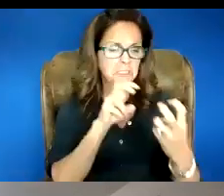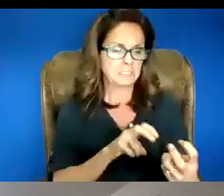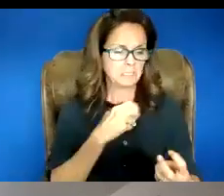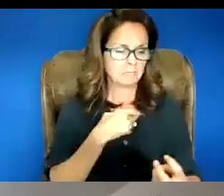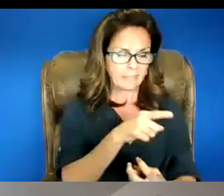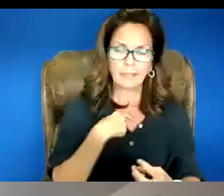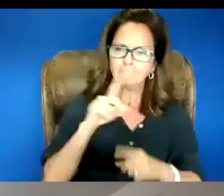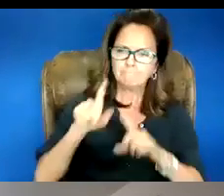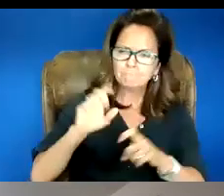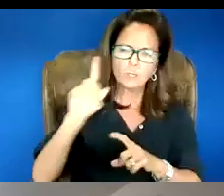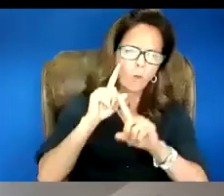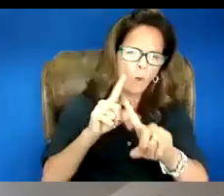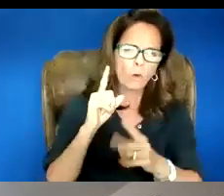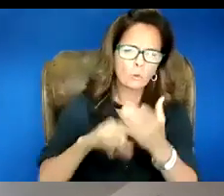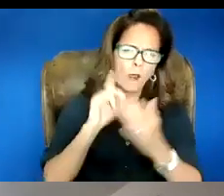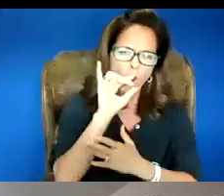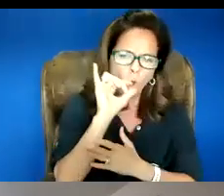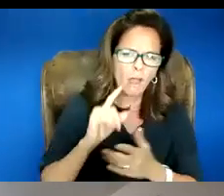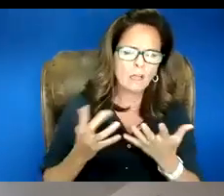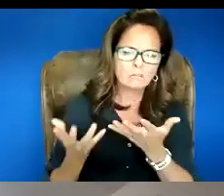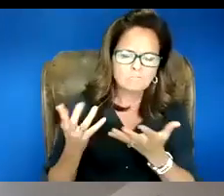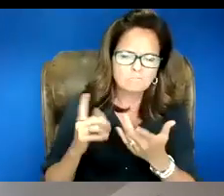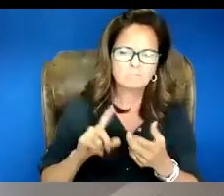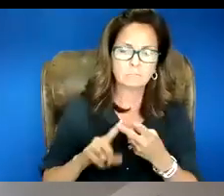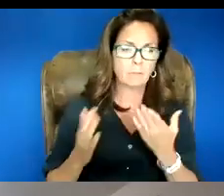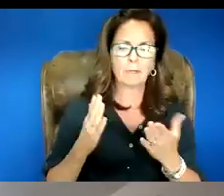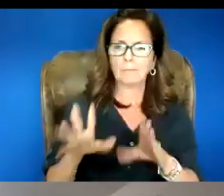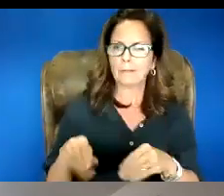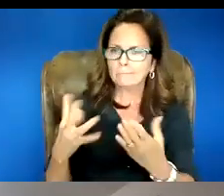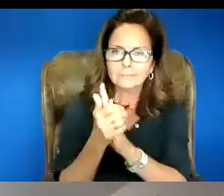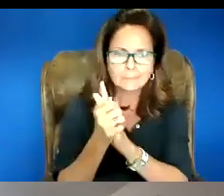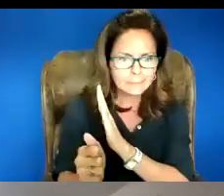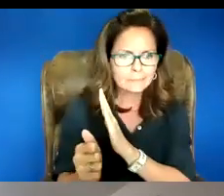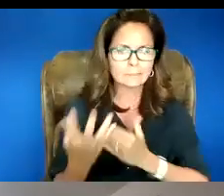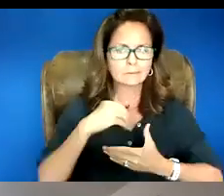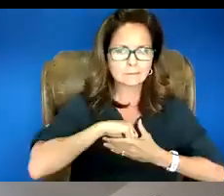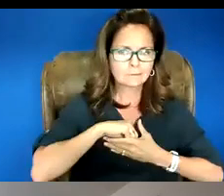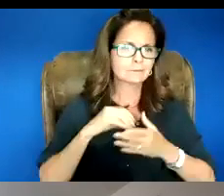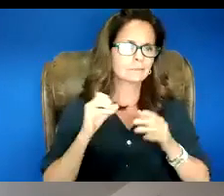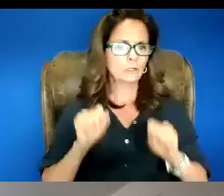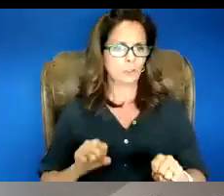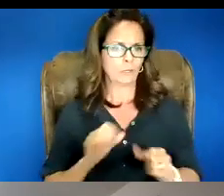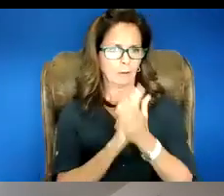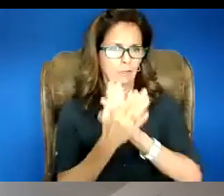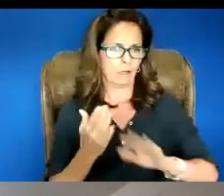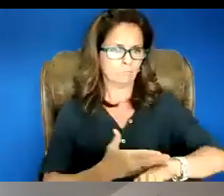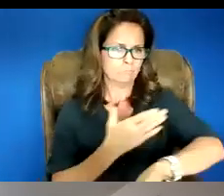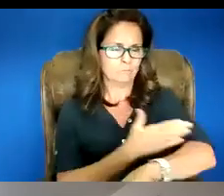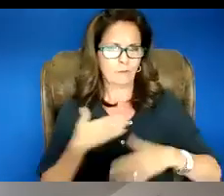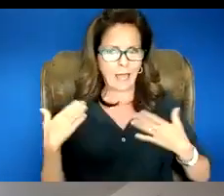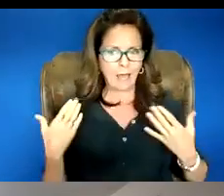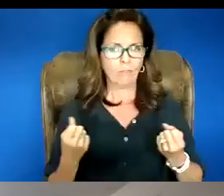you some helped you to attain some skills to really get healthier or meet those